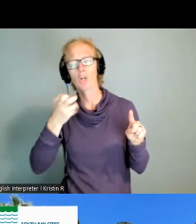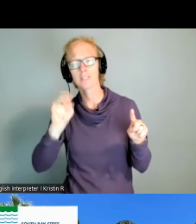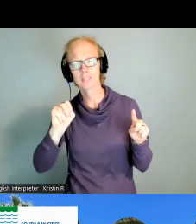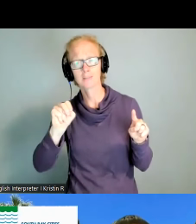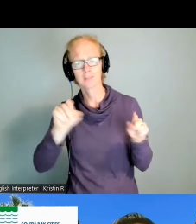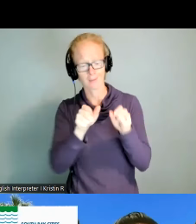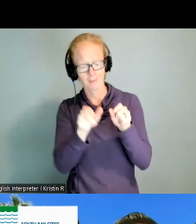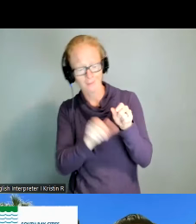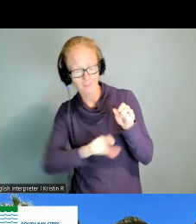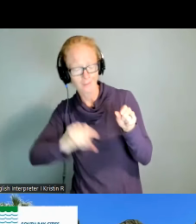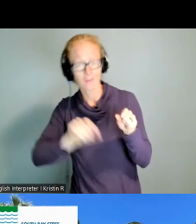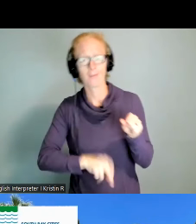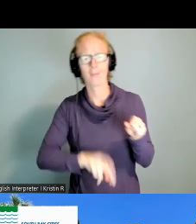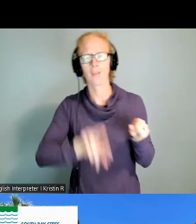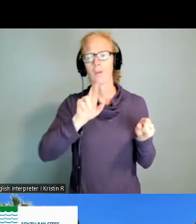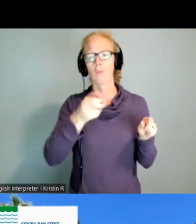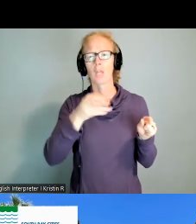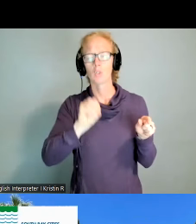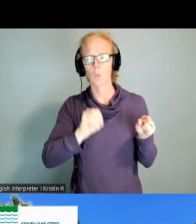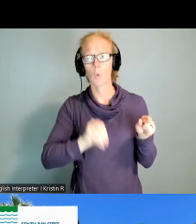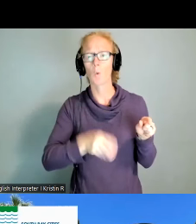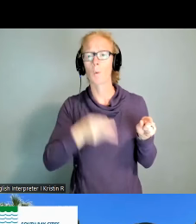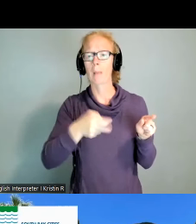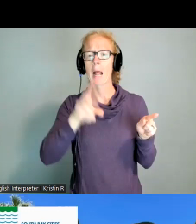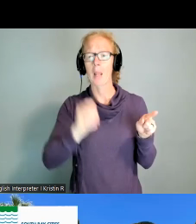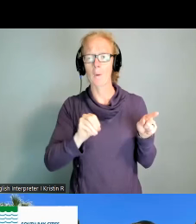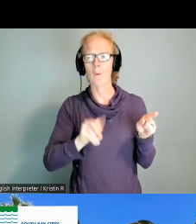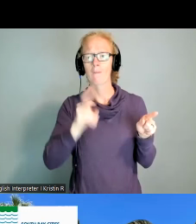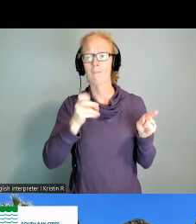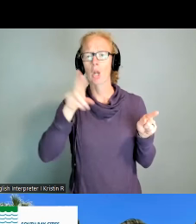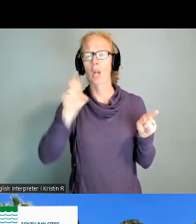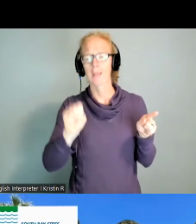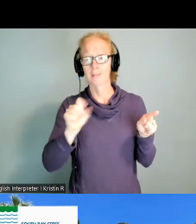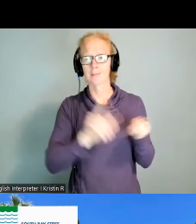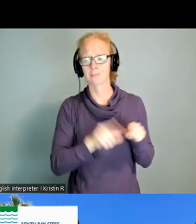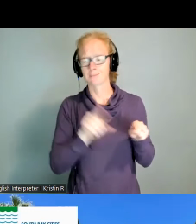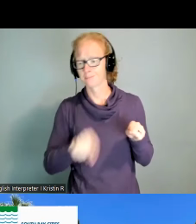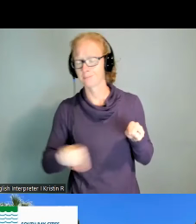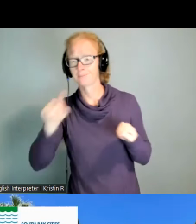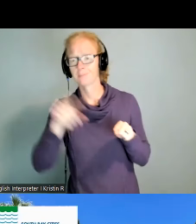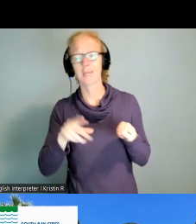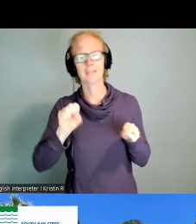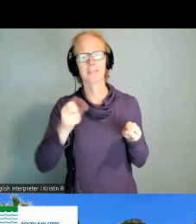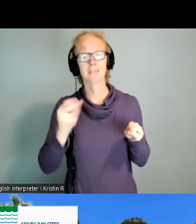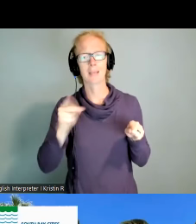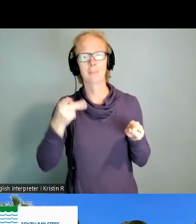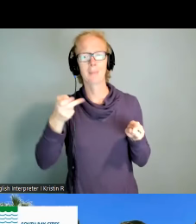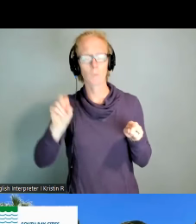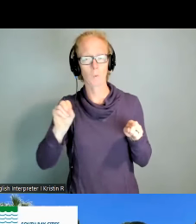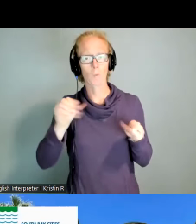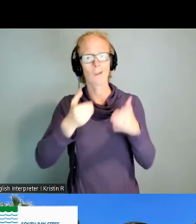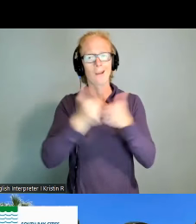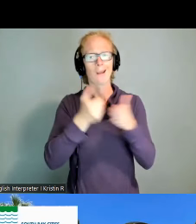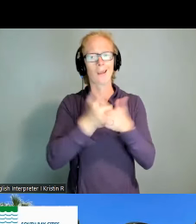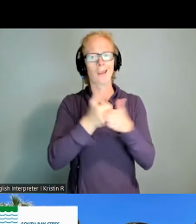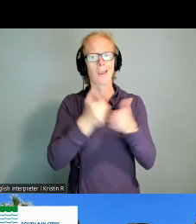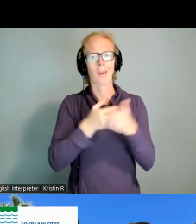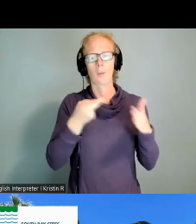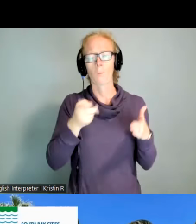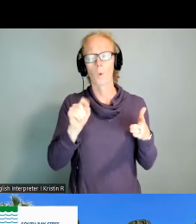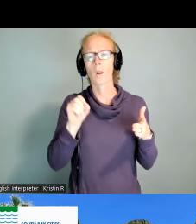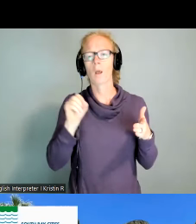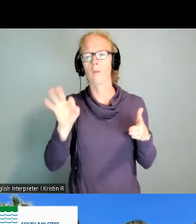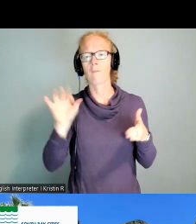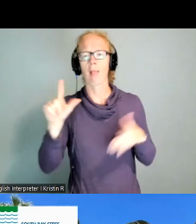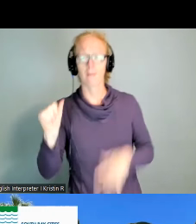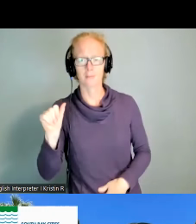cities like Rancho Palos Verdes and Rolling Hills Estates, as well as the San Pedro and Wilmington communities near the Port of Los Angeles. We